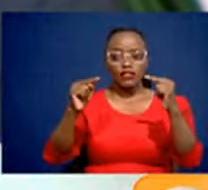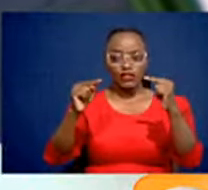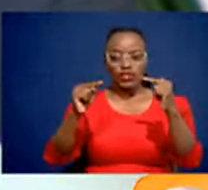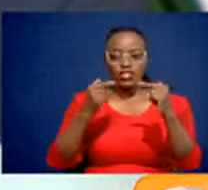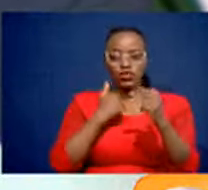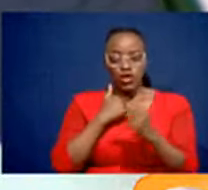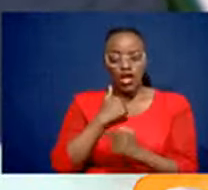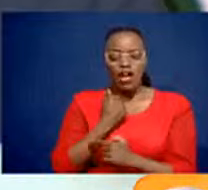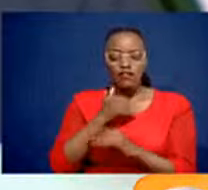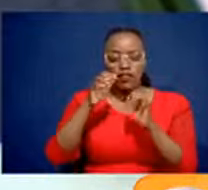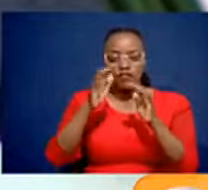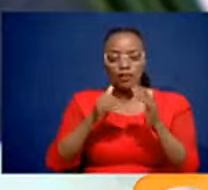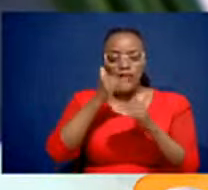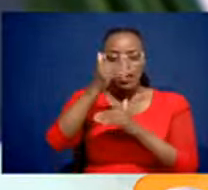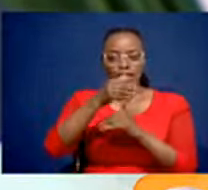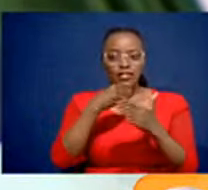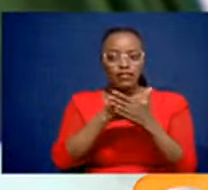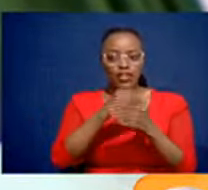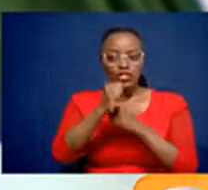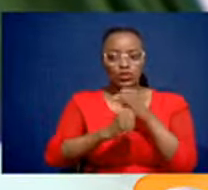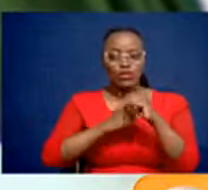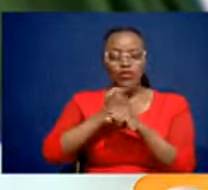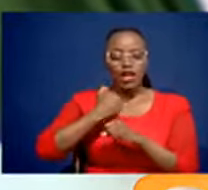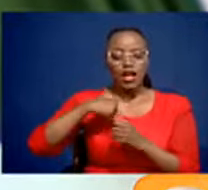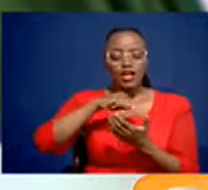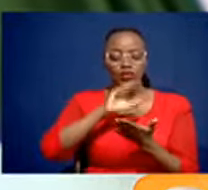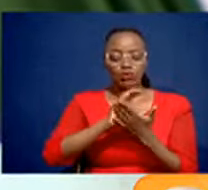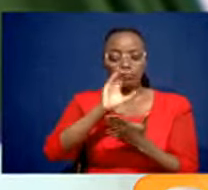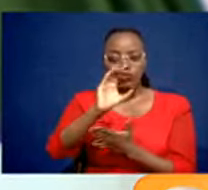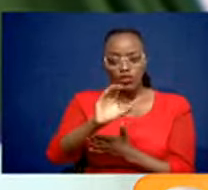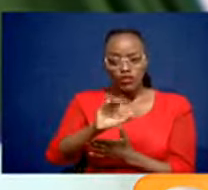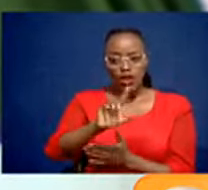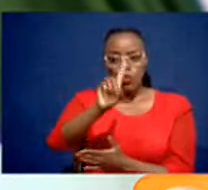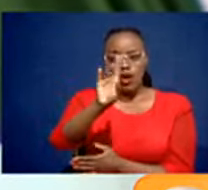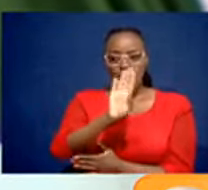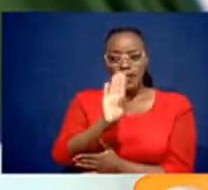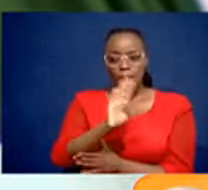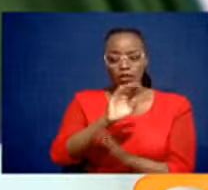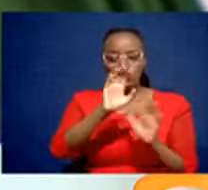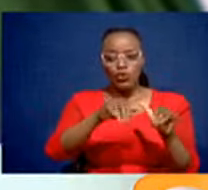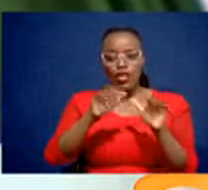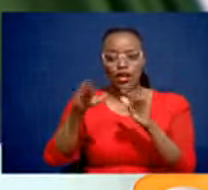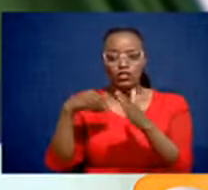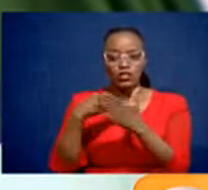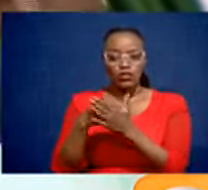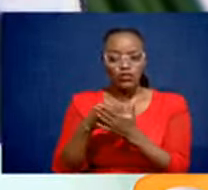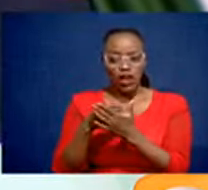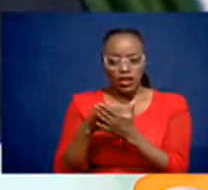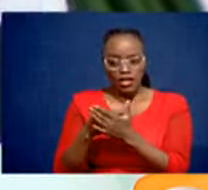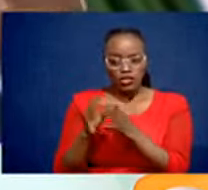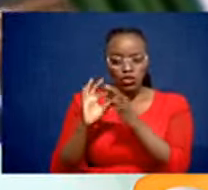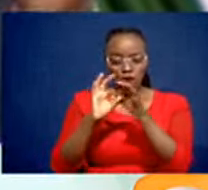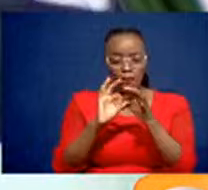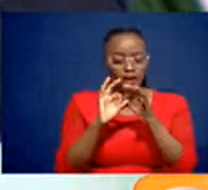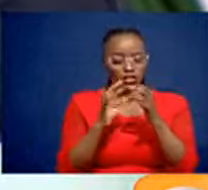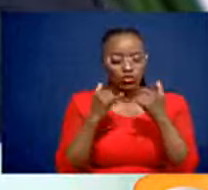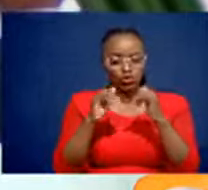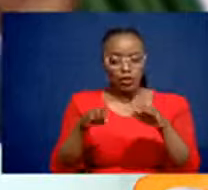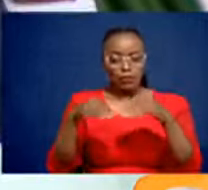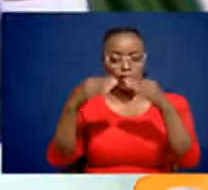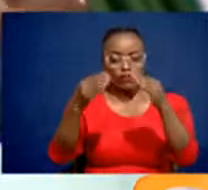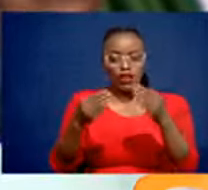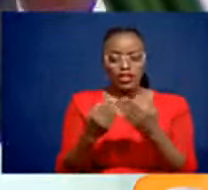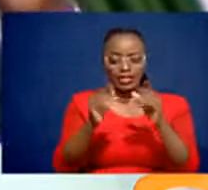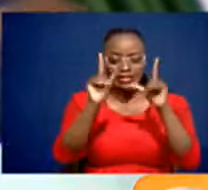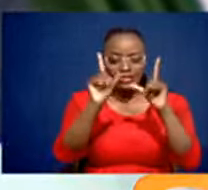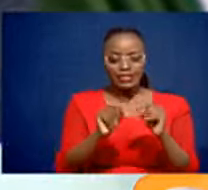by farmers in the next financial year, we are allocating Kenya shillings 1 billion to the Agricultural Finance Corporation to provide